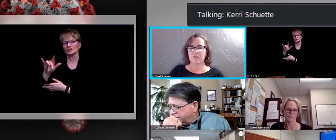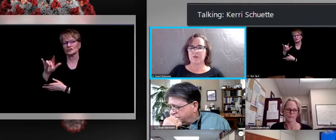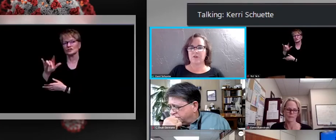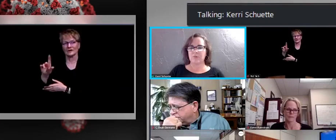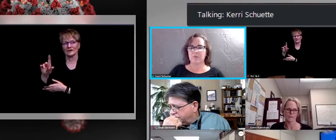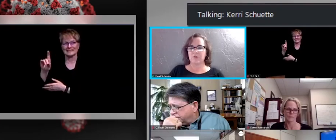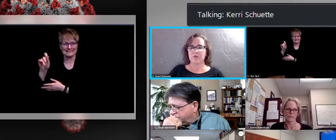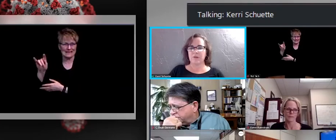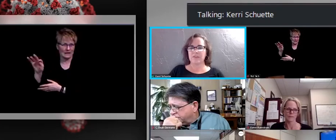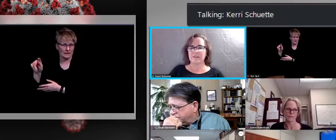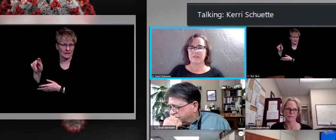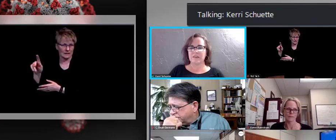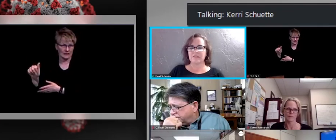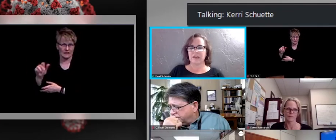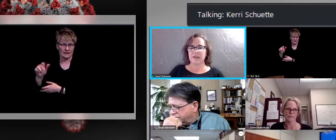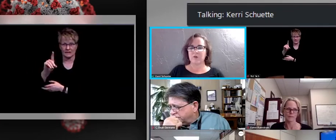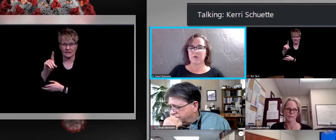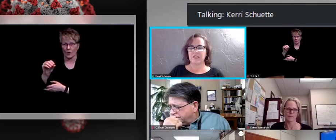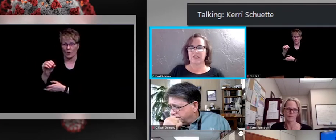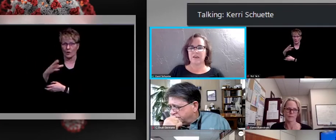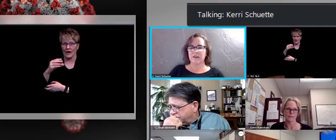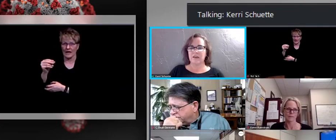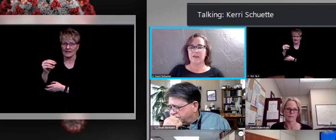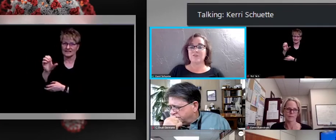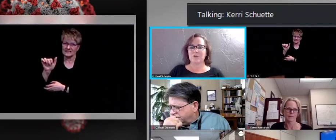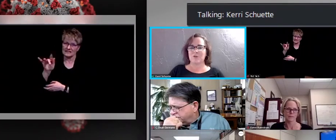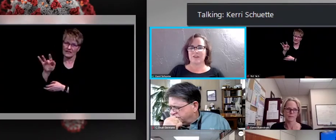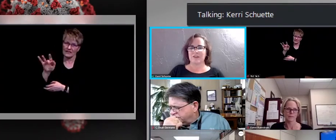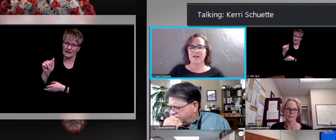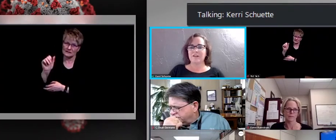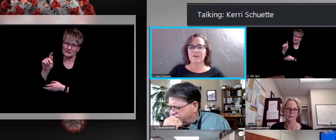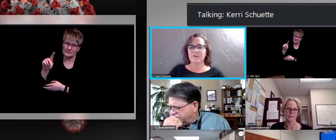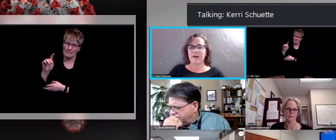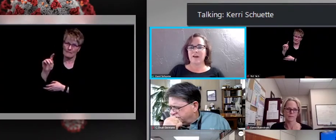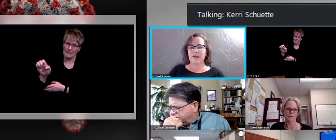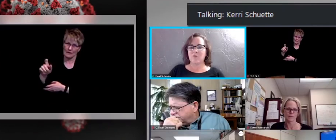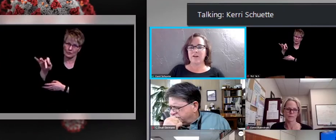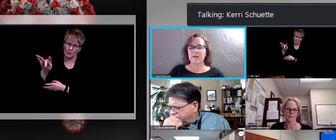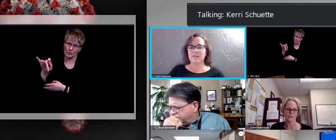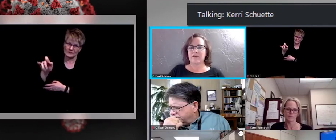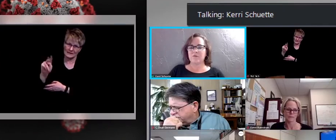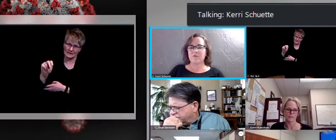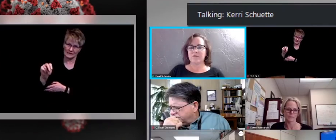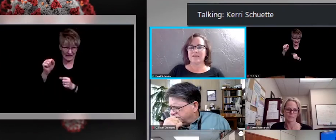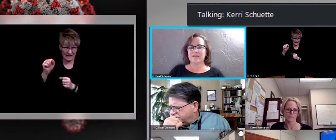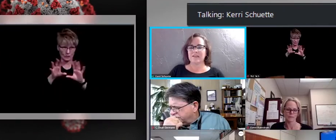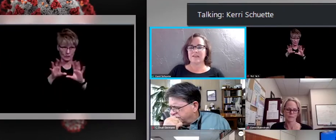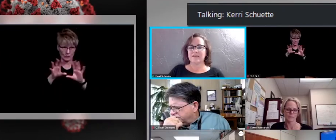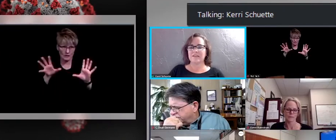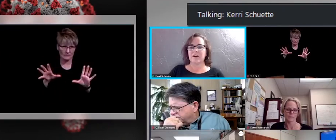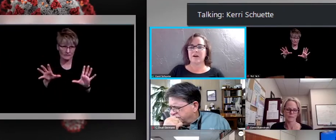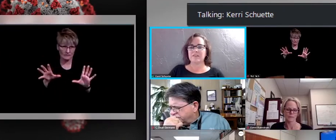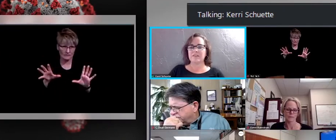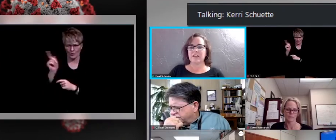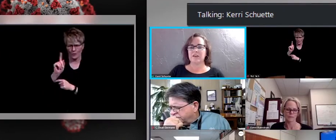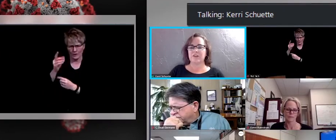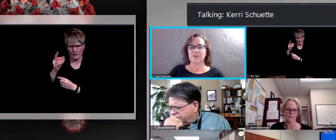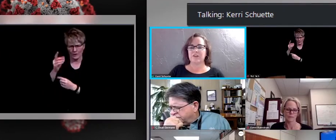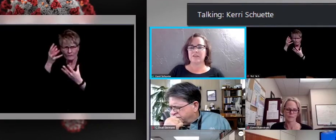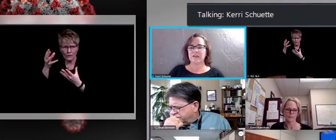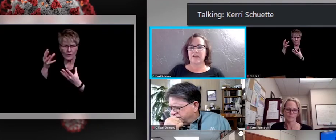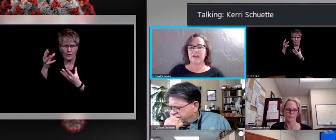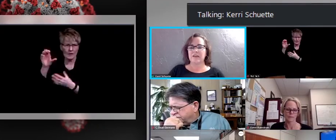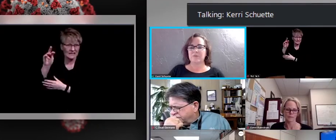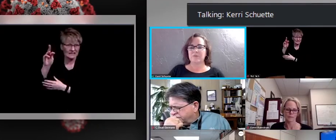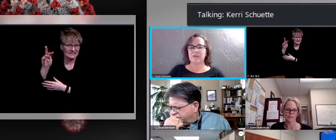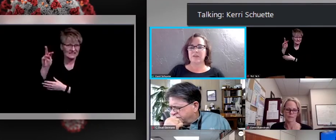forefront of this coding and programming of synthetic spike protein. Here's the question. Clarify where in the informed consent is this possibility